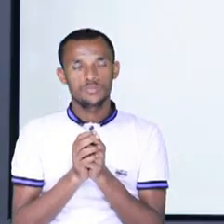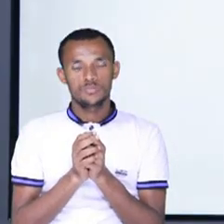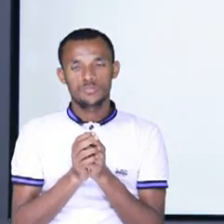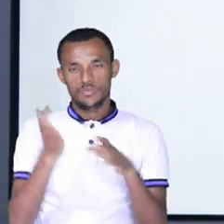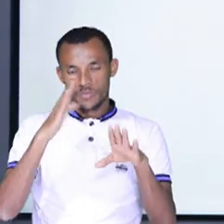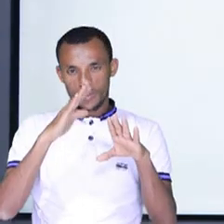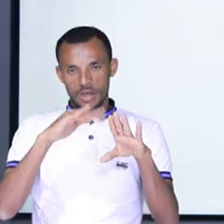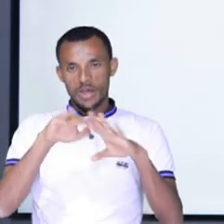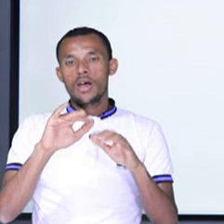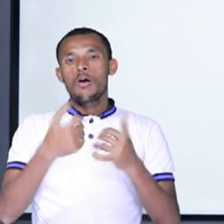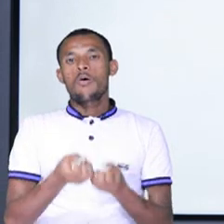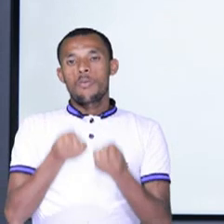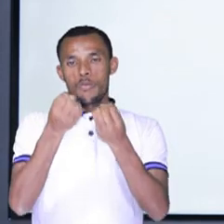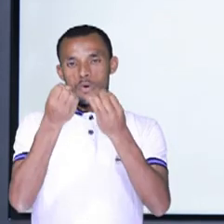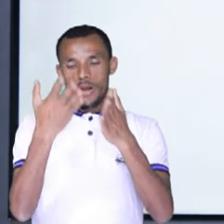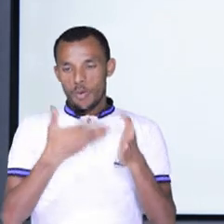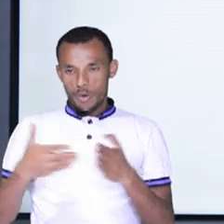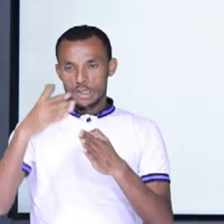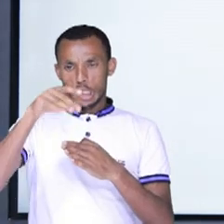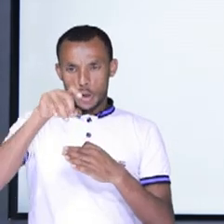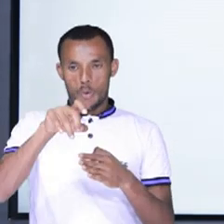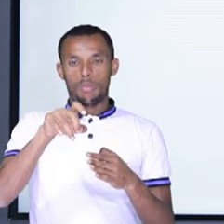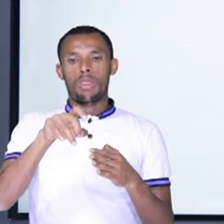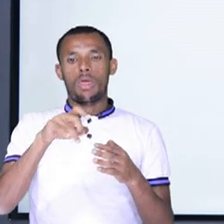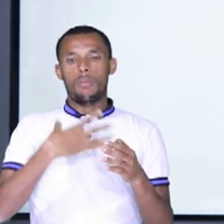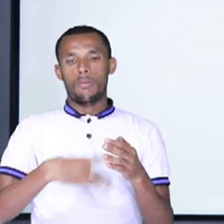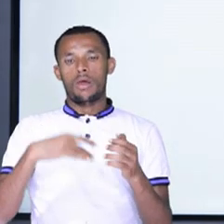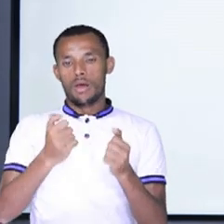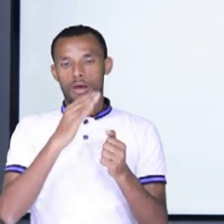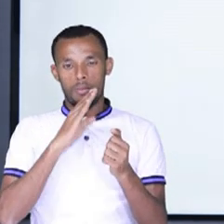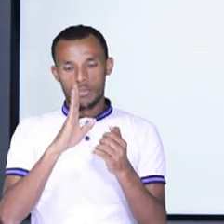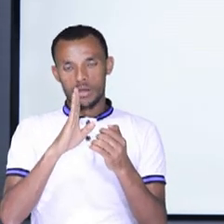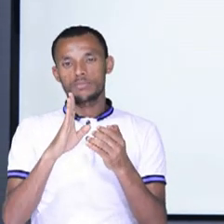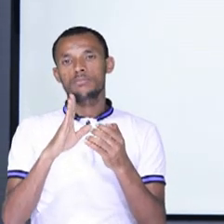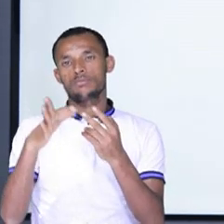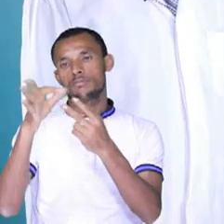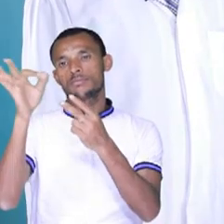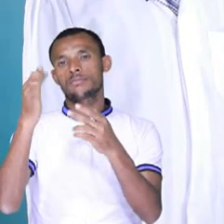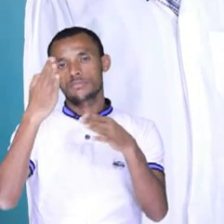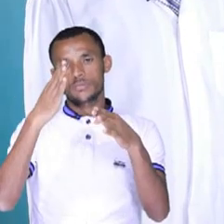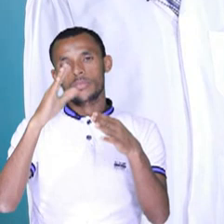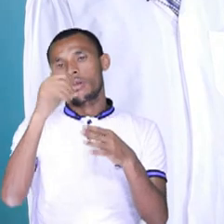In how many ways can a committee of 3 be selected from 10 people willing to serve?